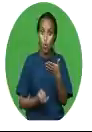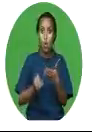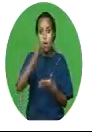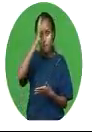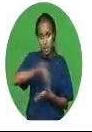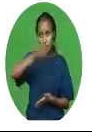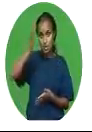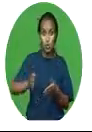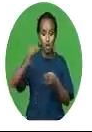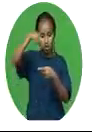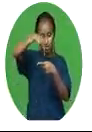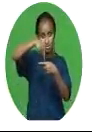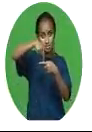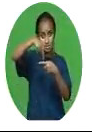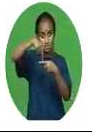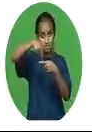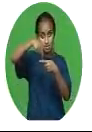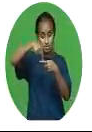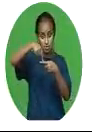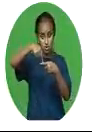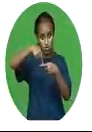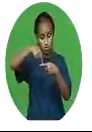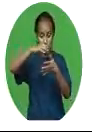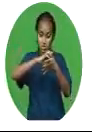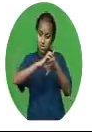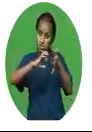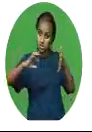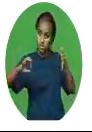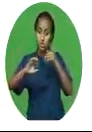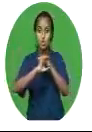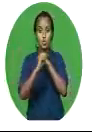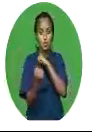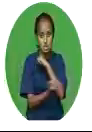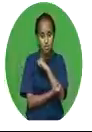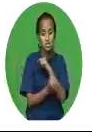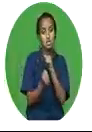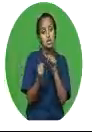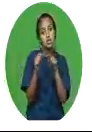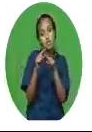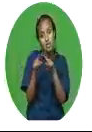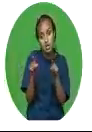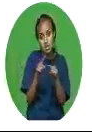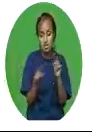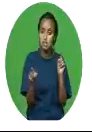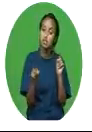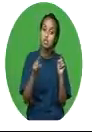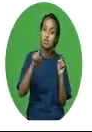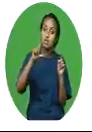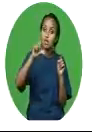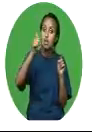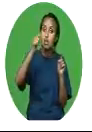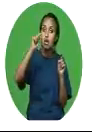perpendicular lines through labeled points of the stretch out line to establish the various lateral edge heights.